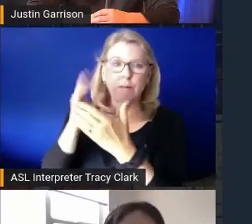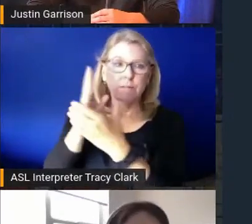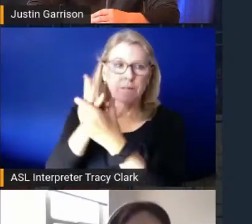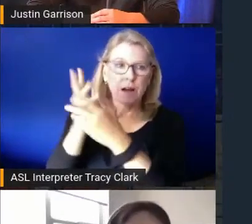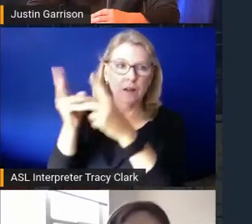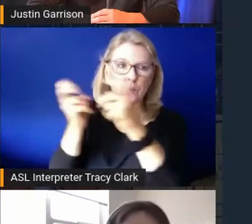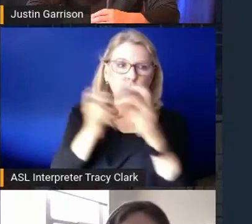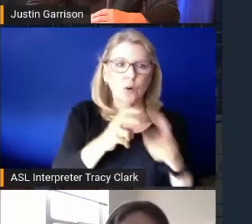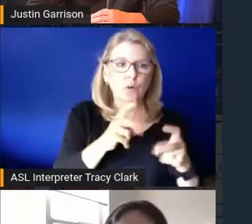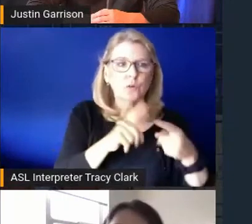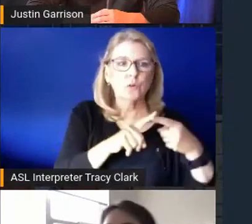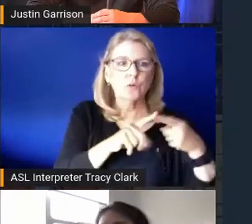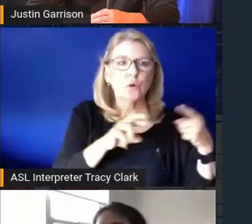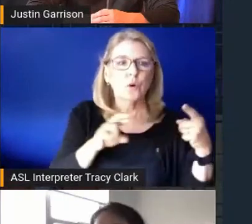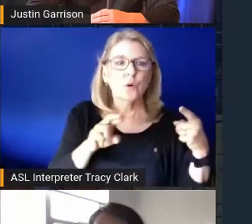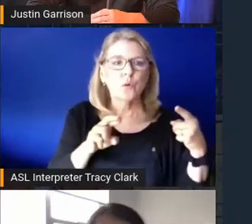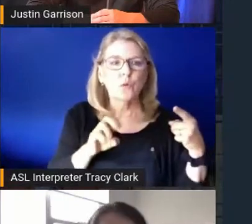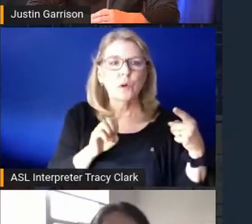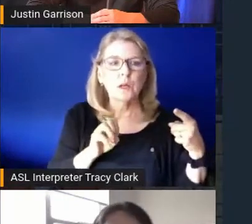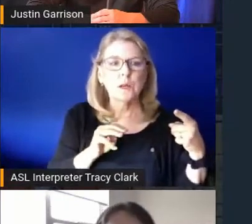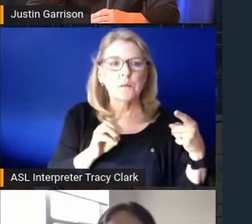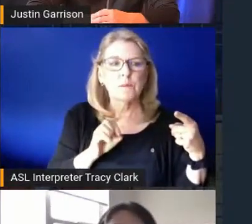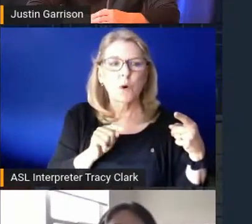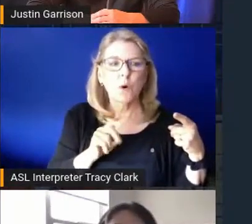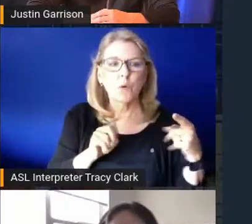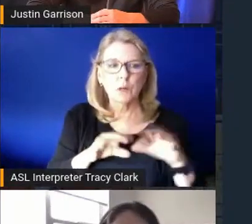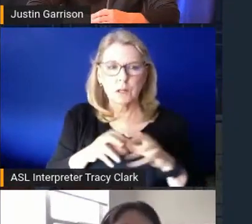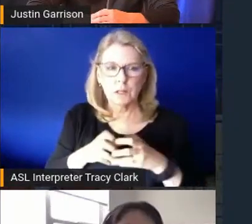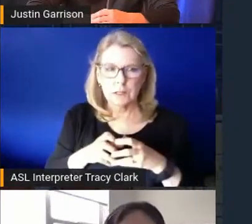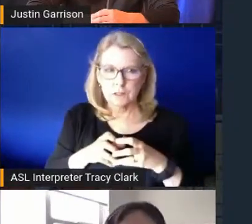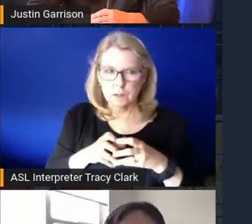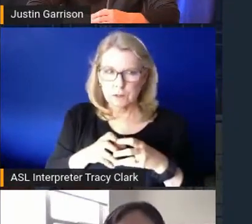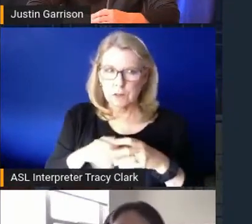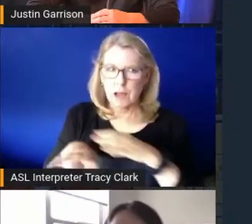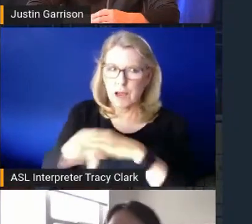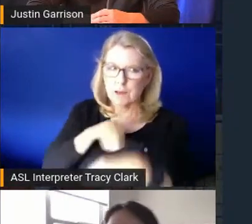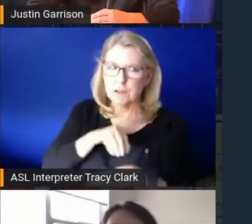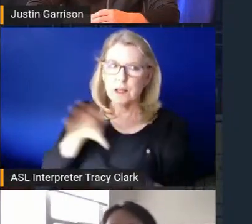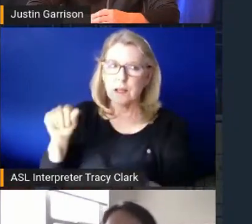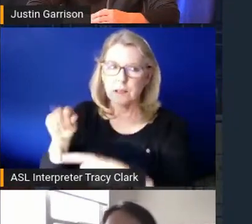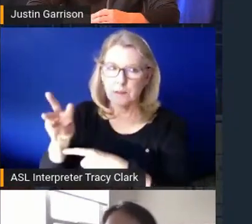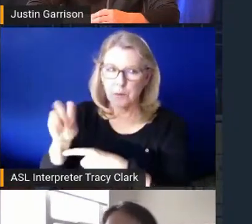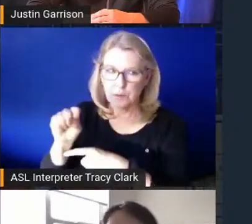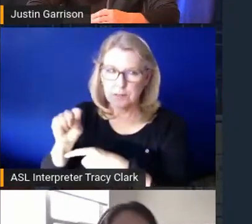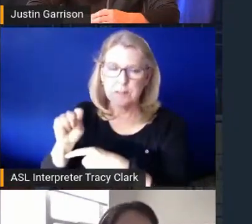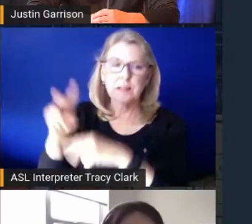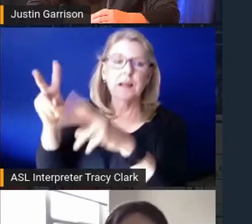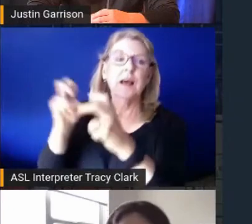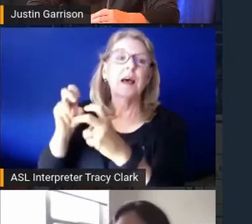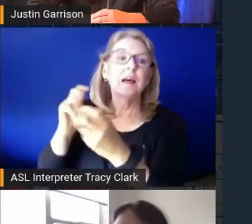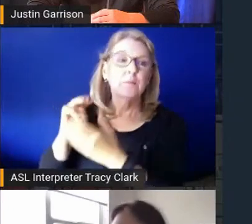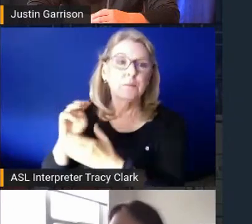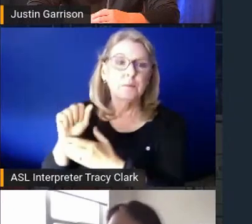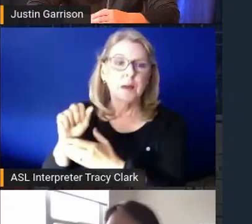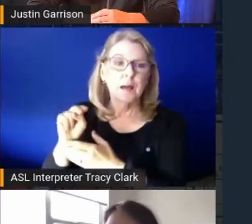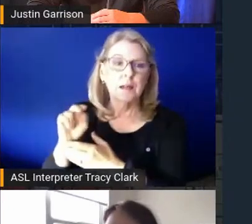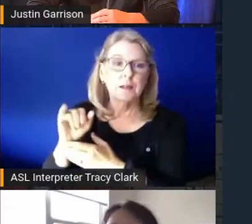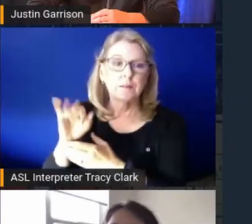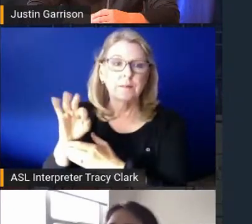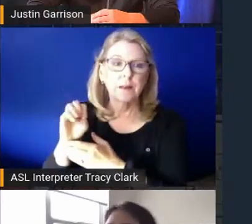outside the realm of AWS. You take the manifest file, go to your remote cluster, and just apply it